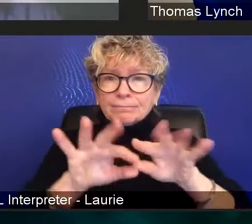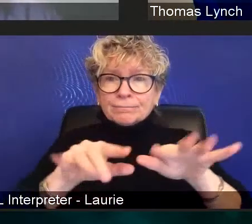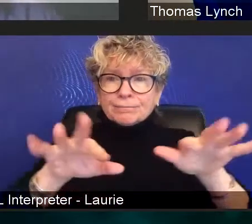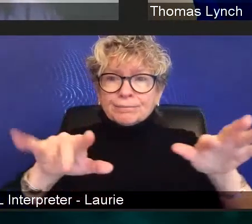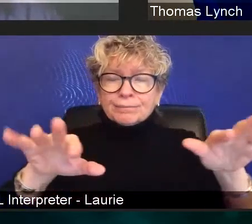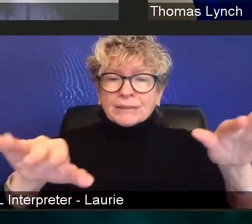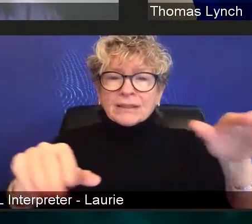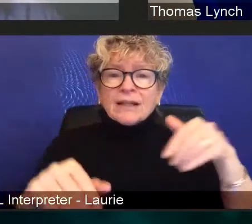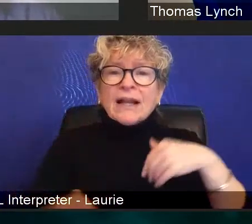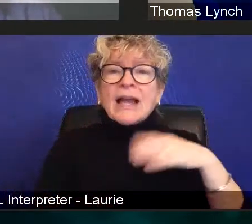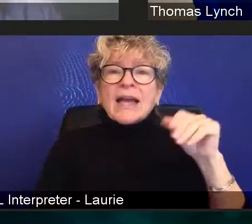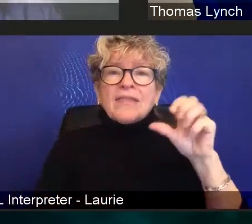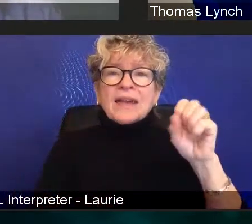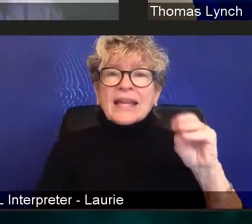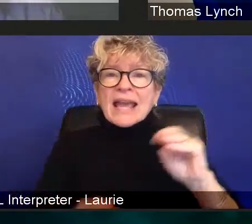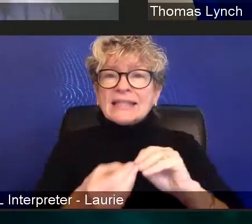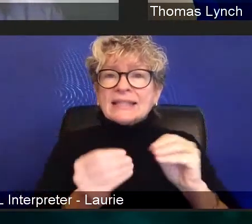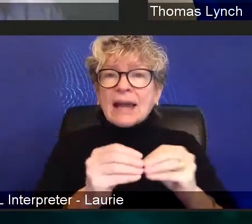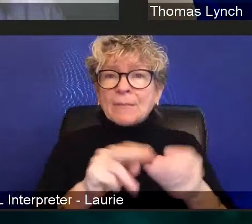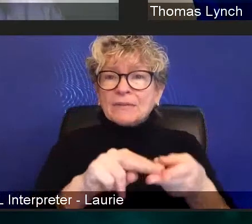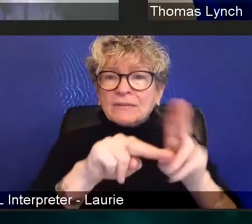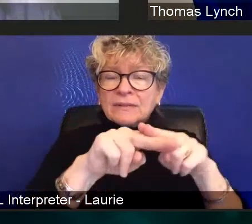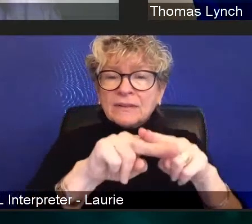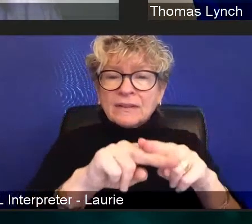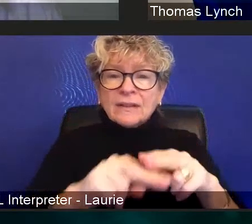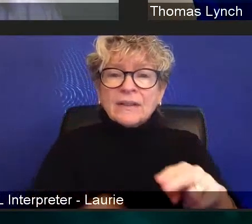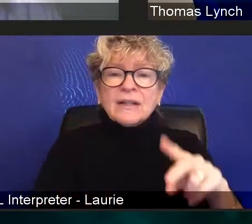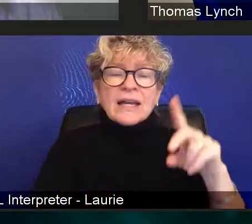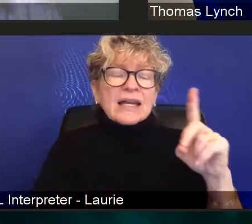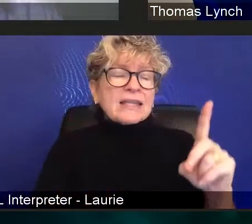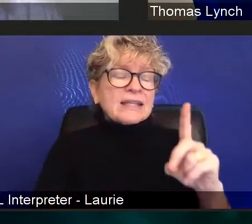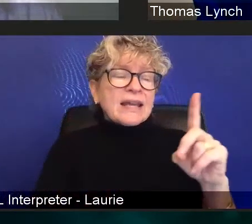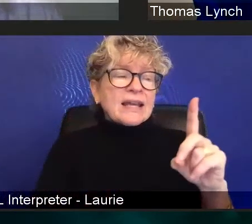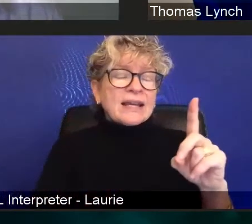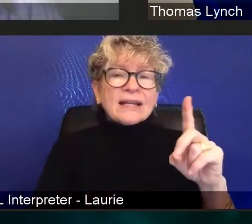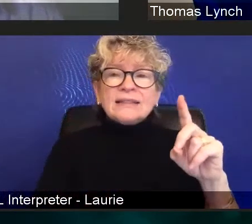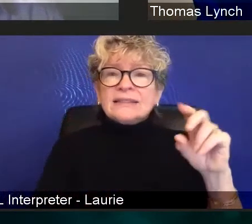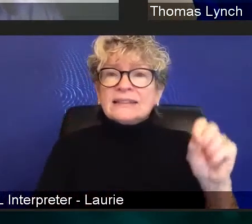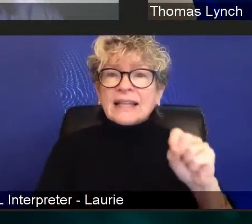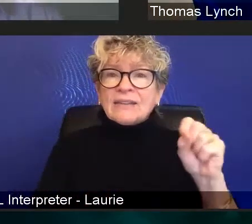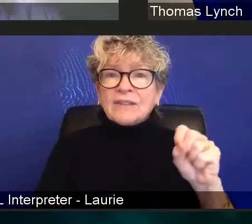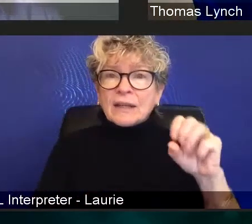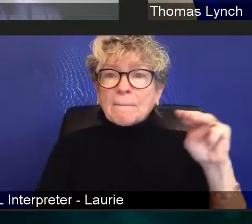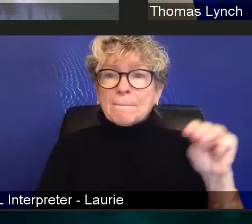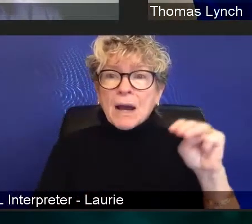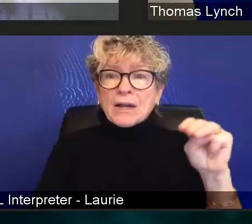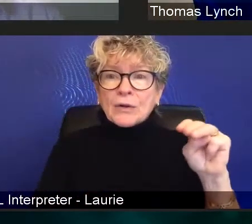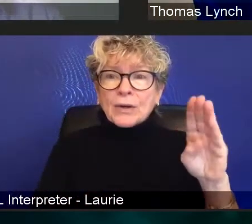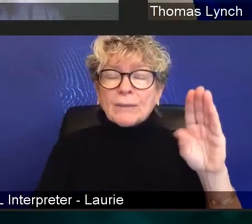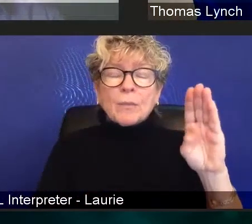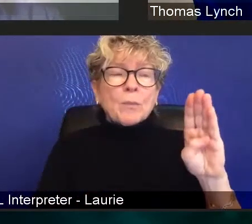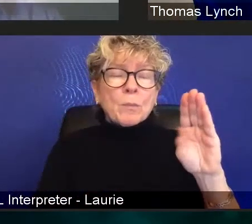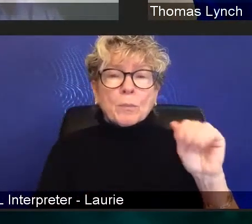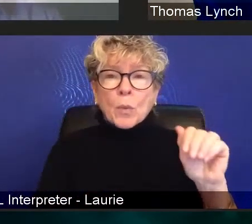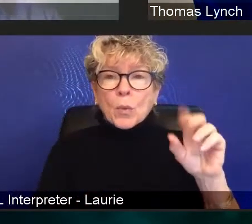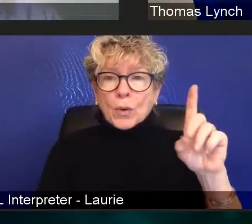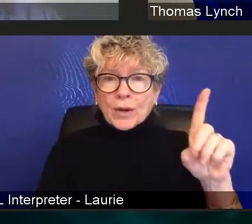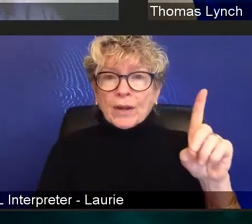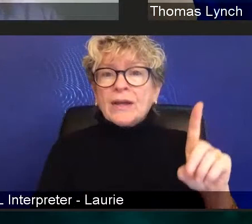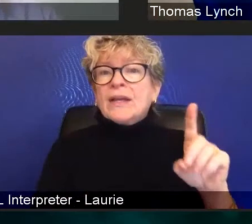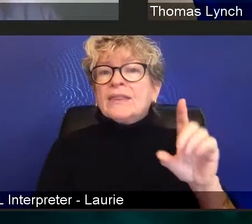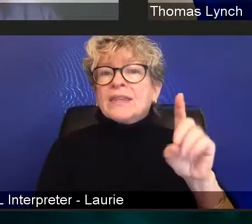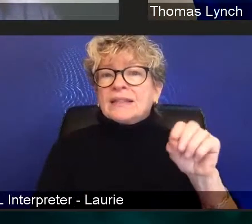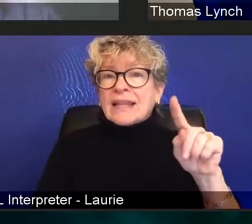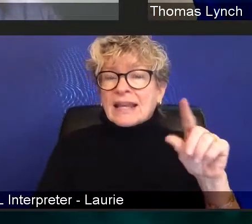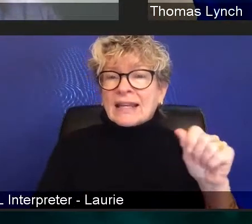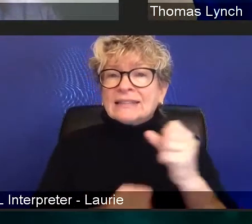that time. And the DSMB, the Data Safety Monitoring Board, has privy access to